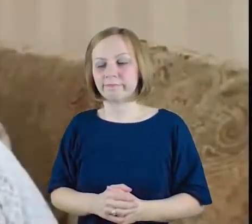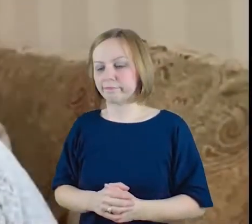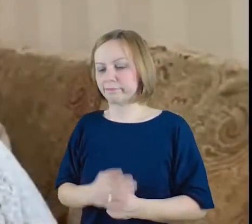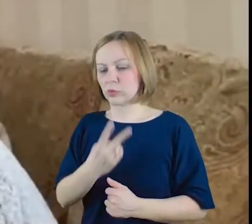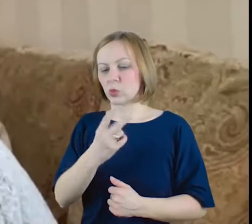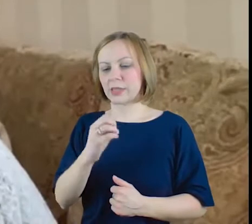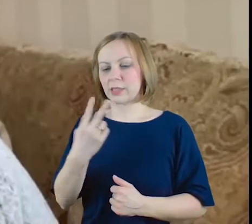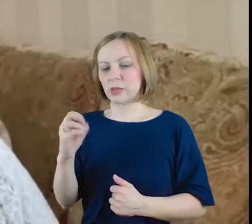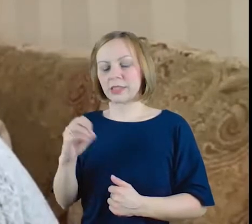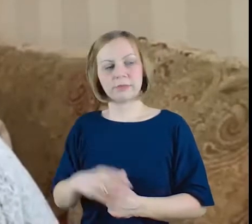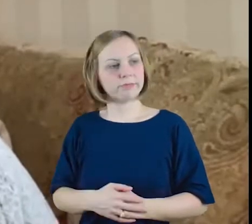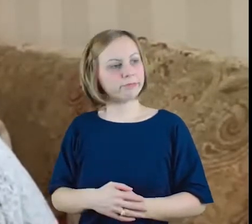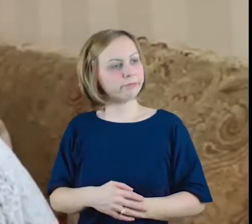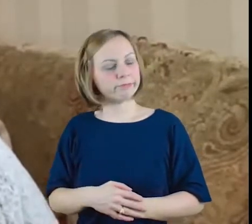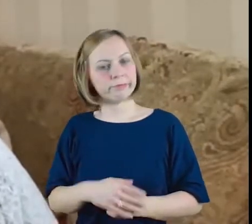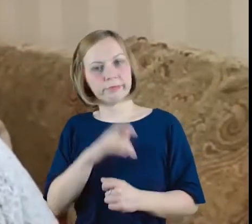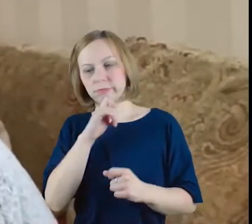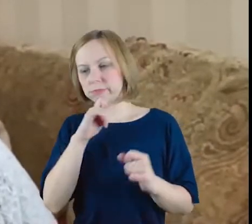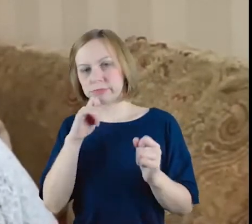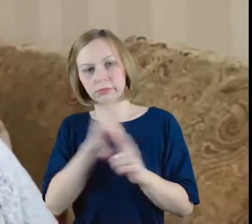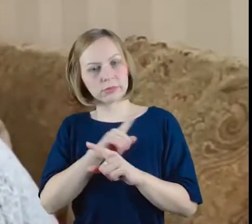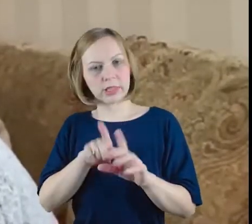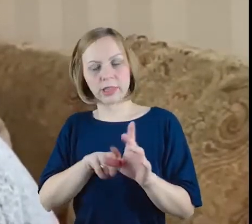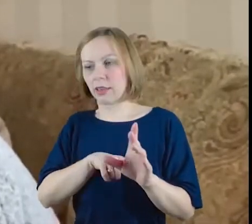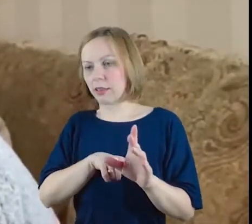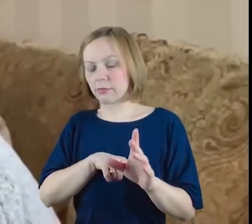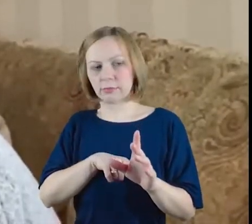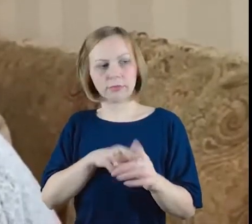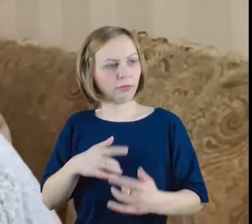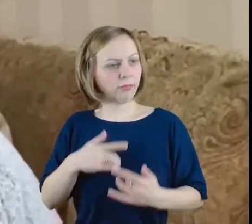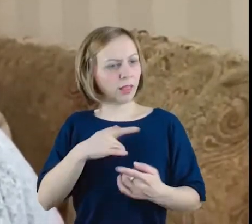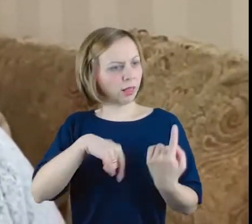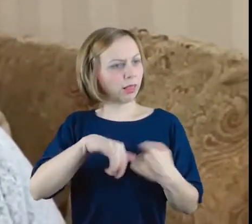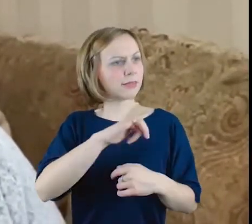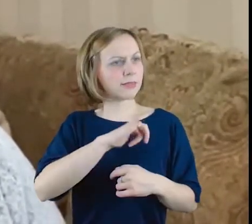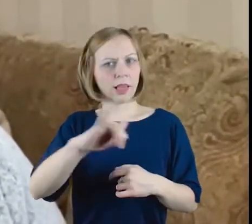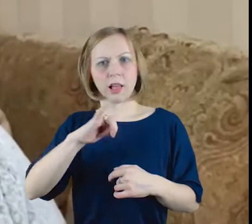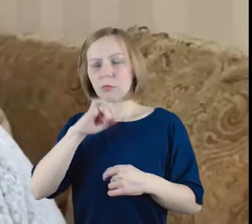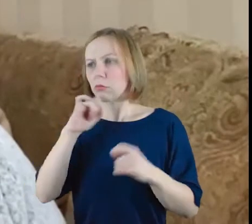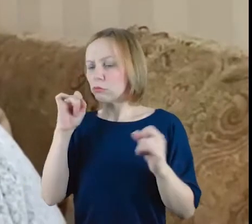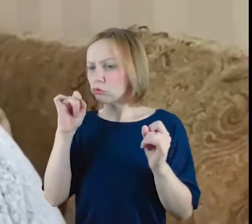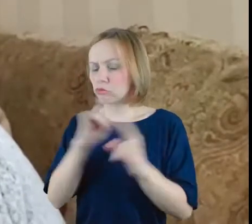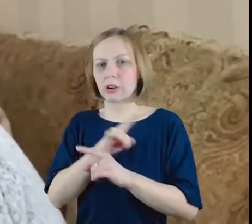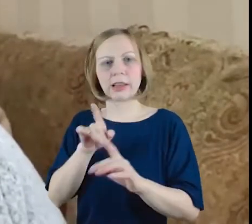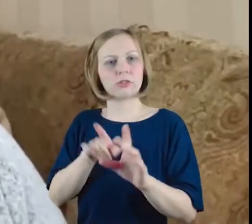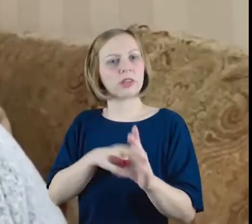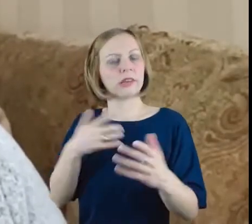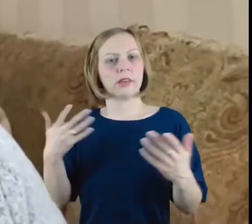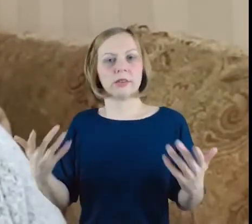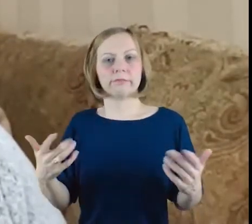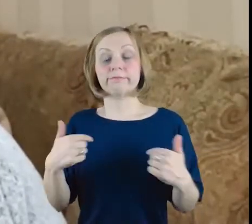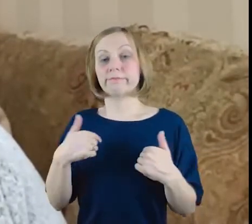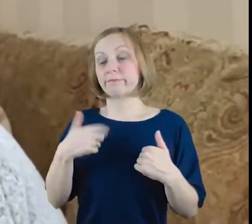2020, the strangest year I and most people have ever experienced. I was diagnosed with stage 4 breast